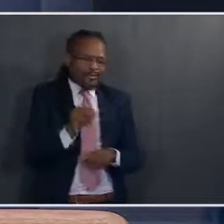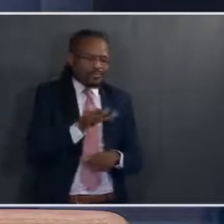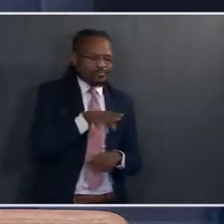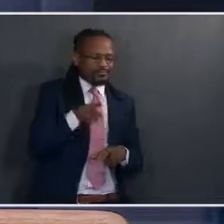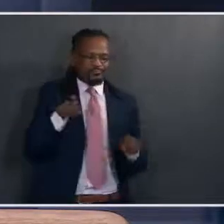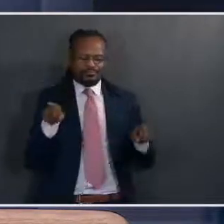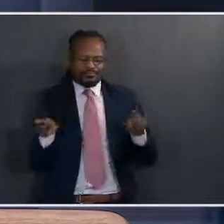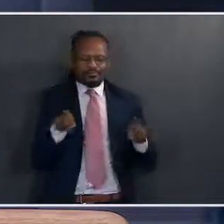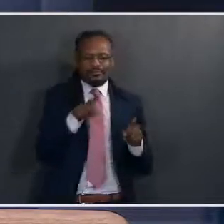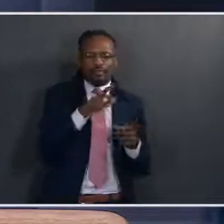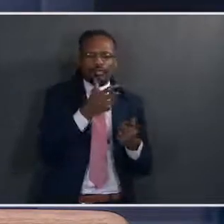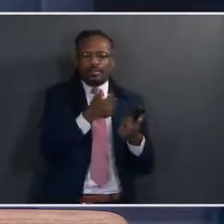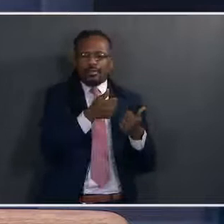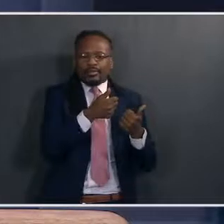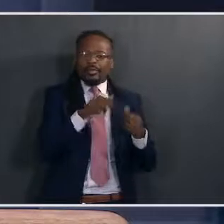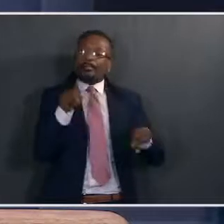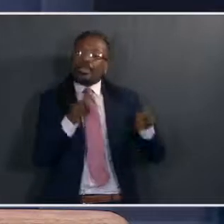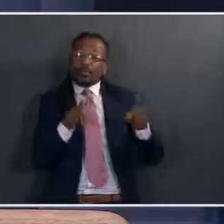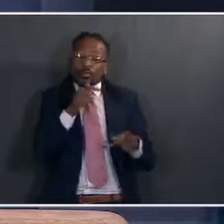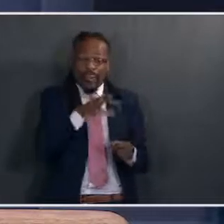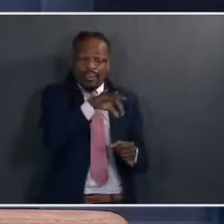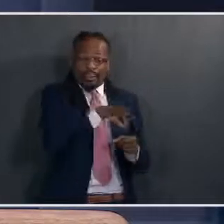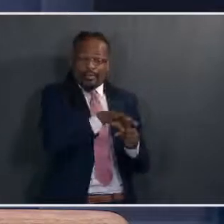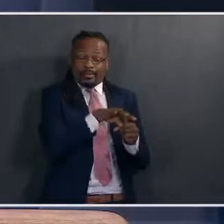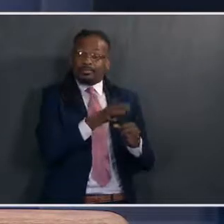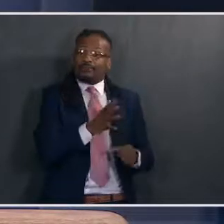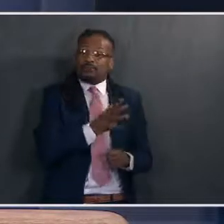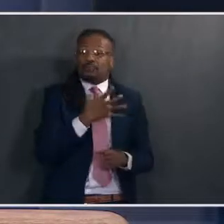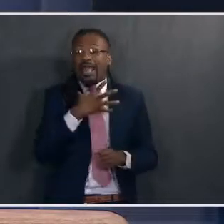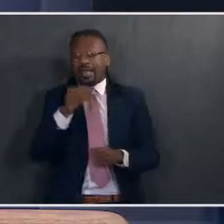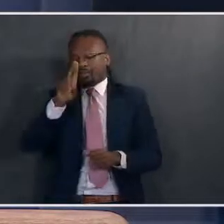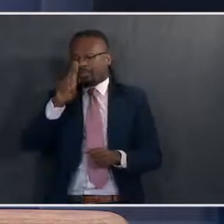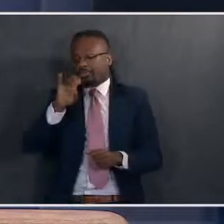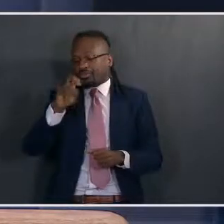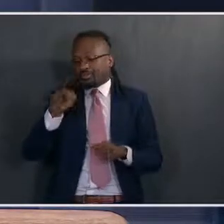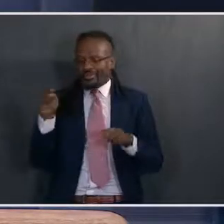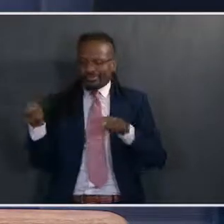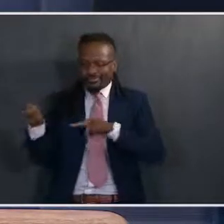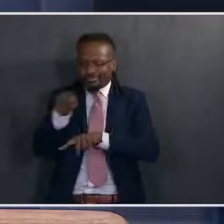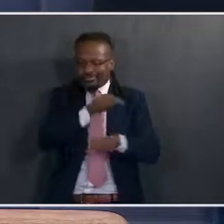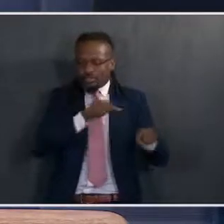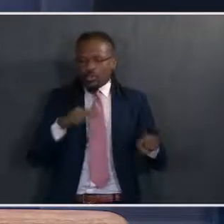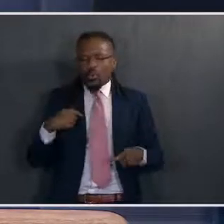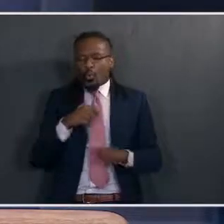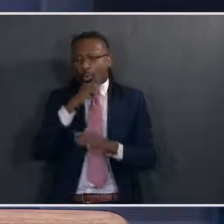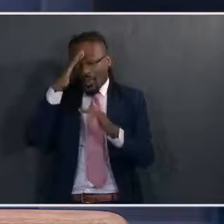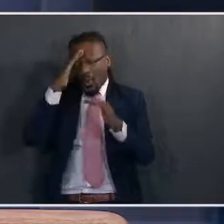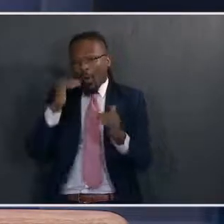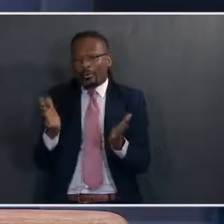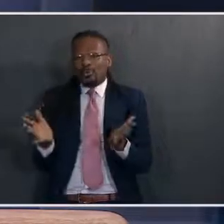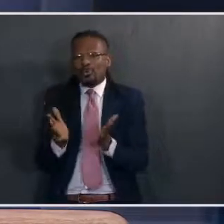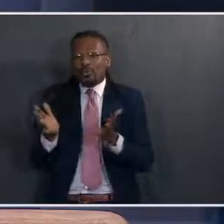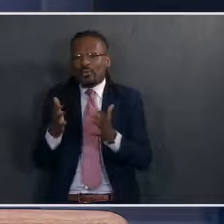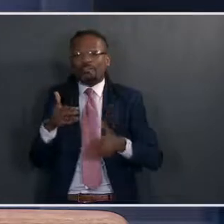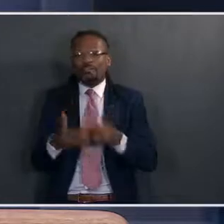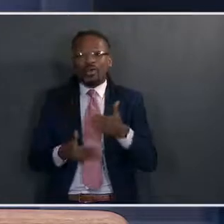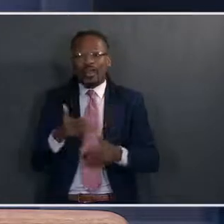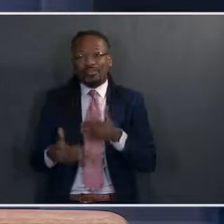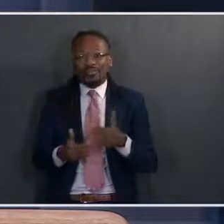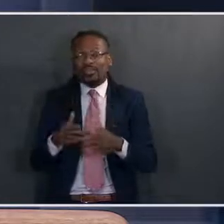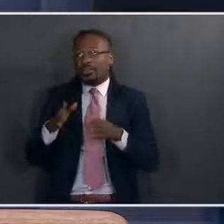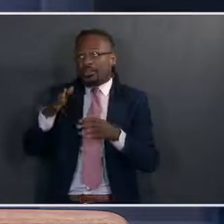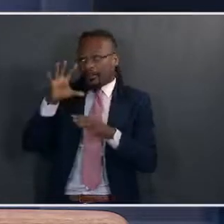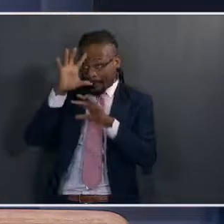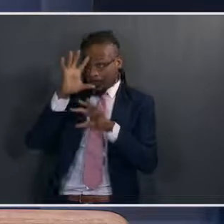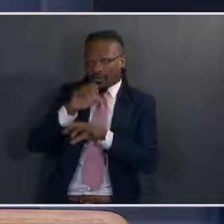and elected officials and the unions, and we certainly hope and encourage progress on that front. But the president's focus is